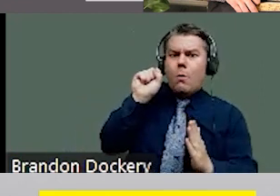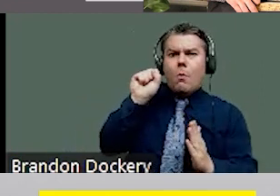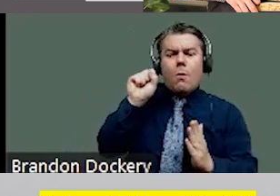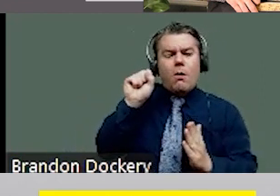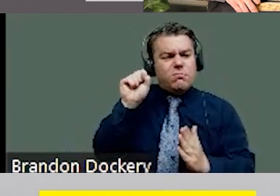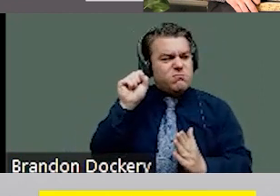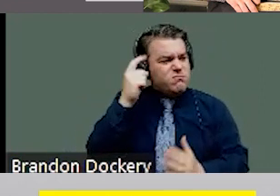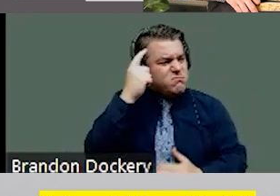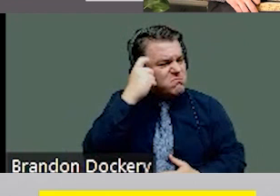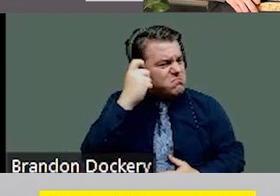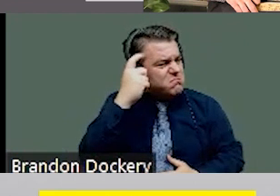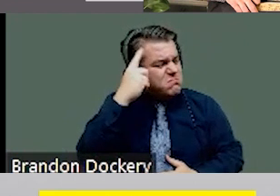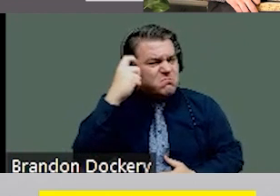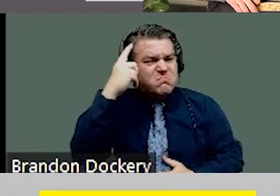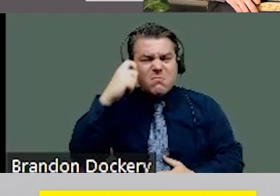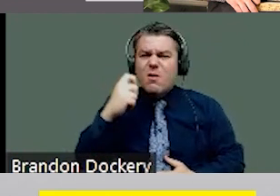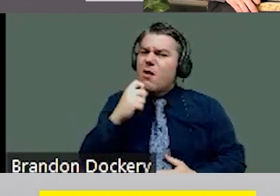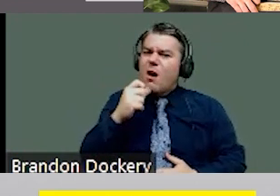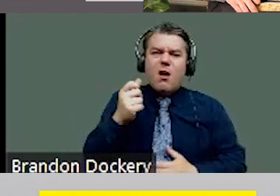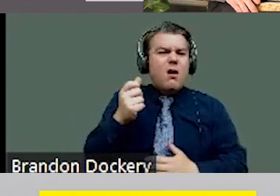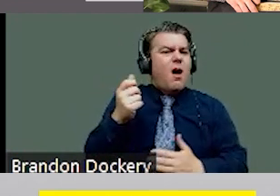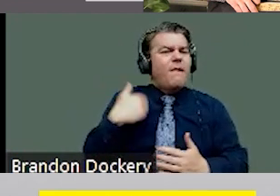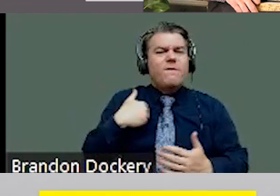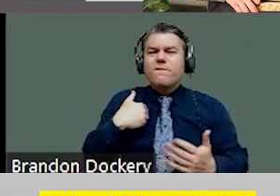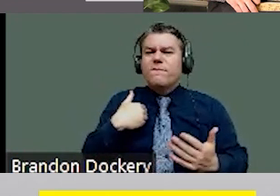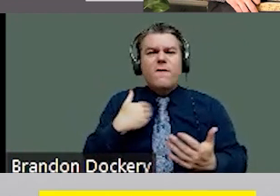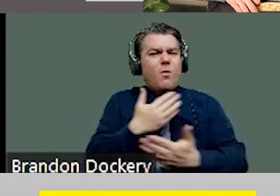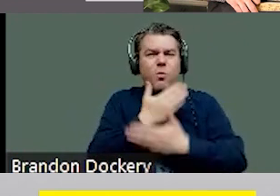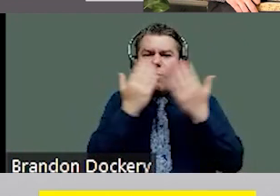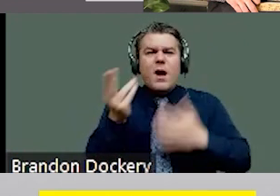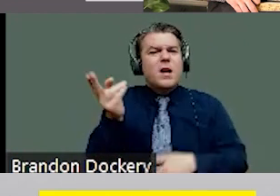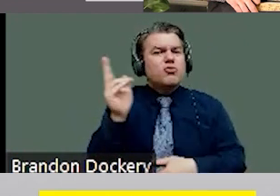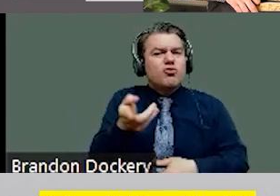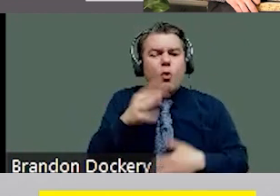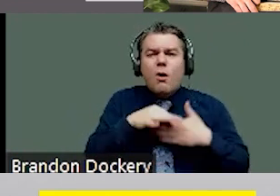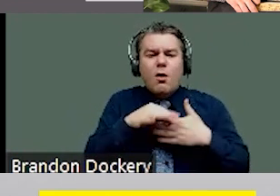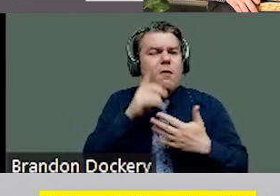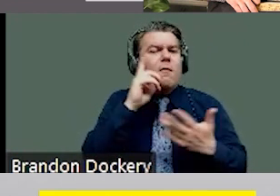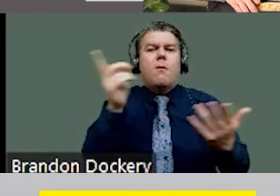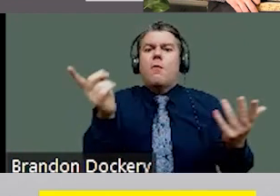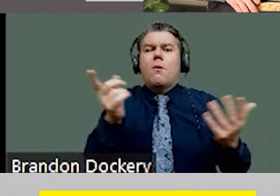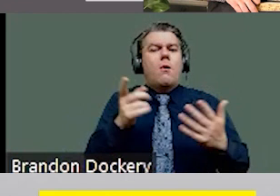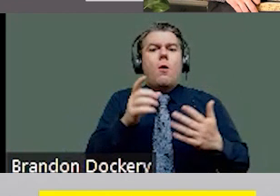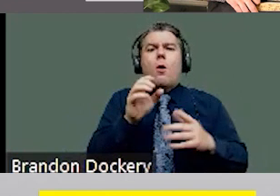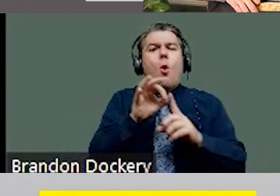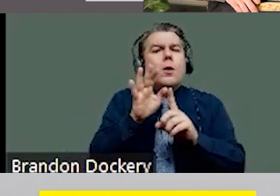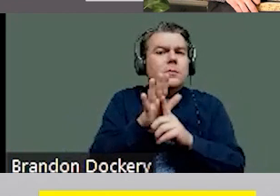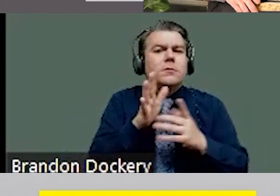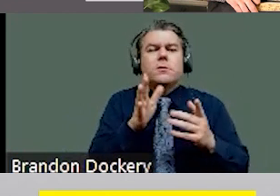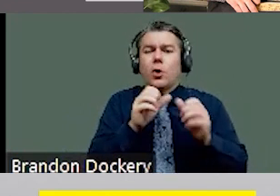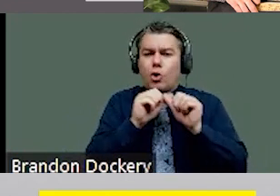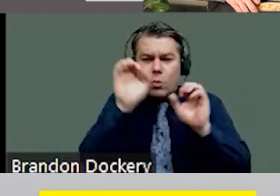isn't some historical context provided in orientation and continuing